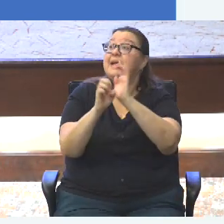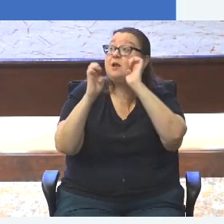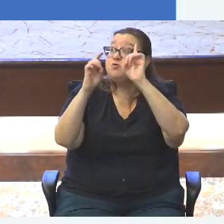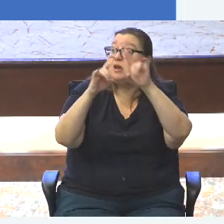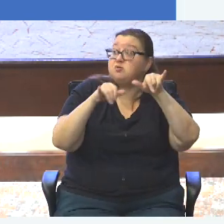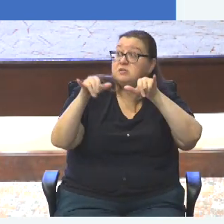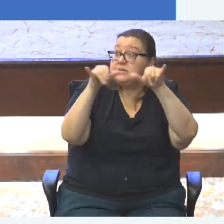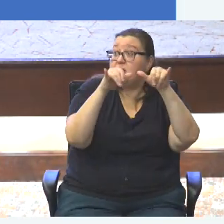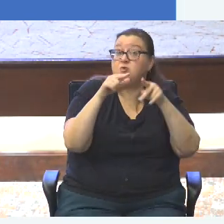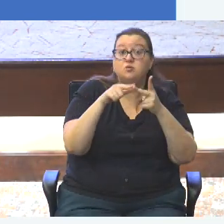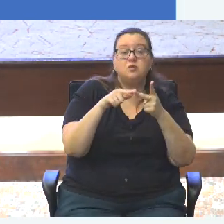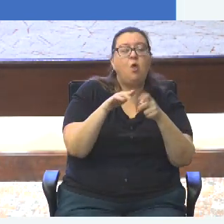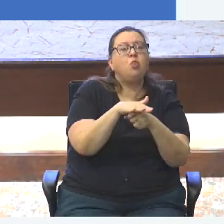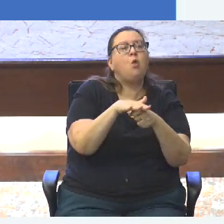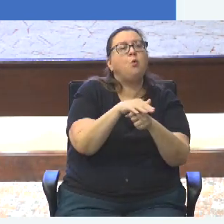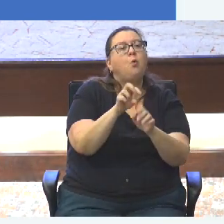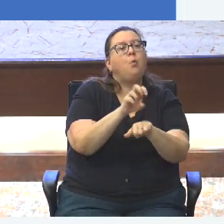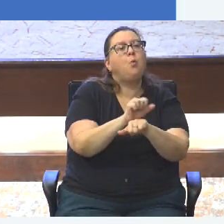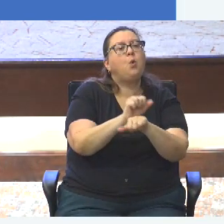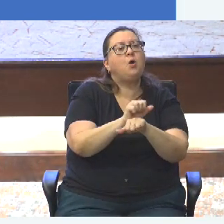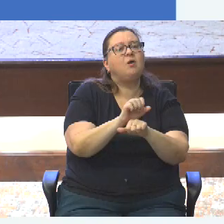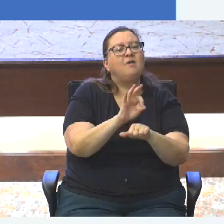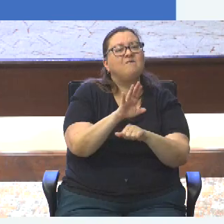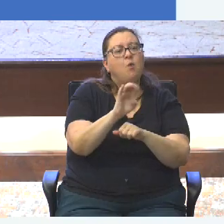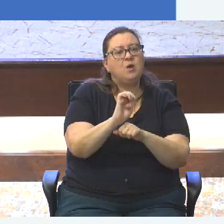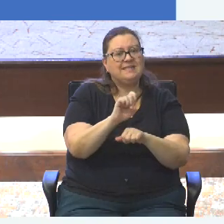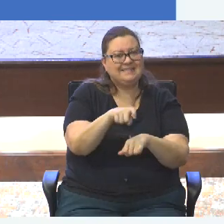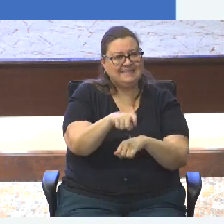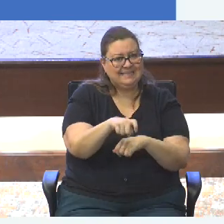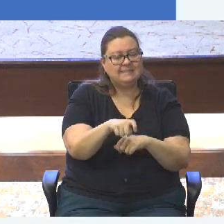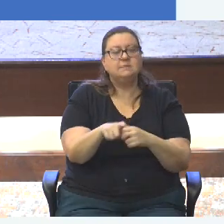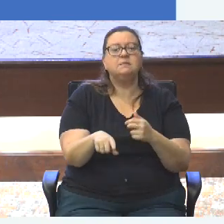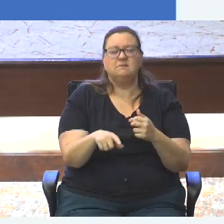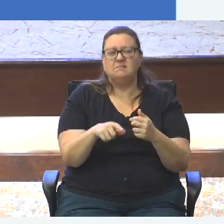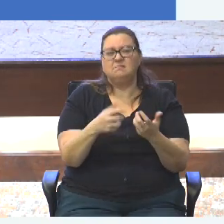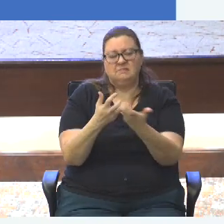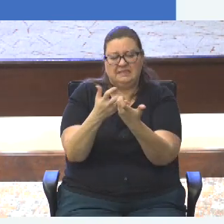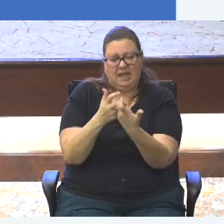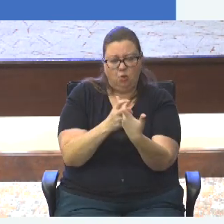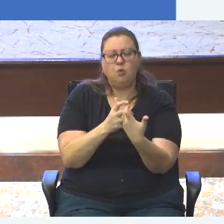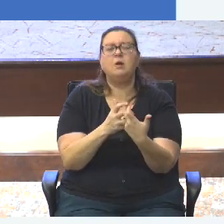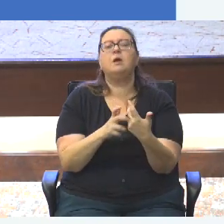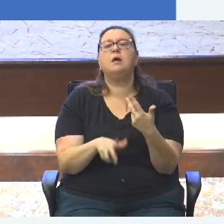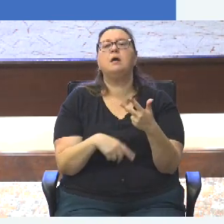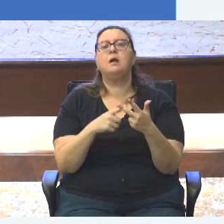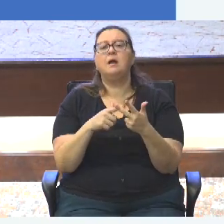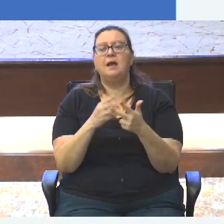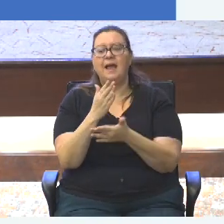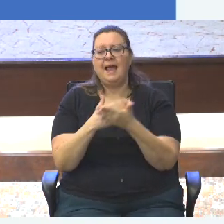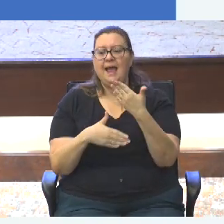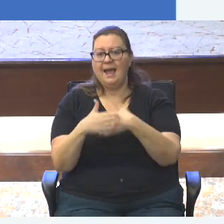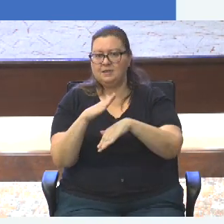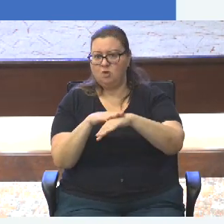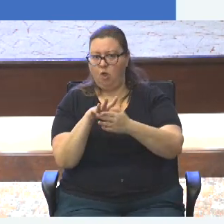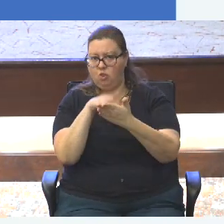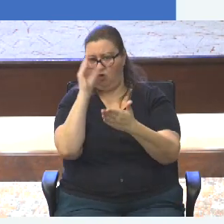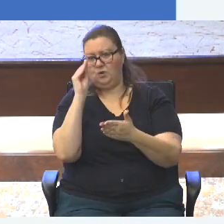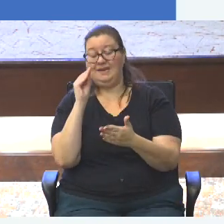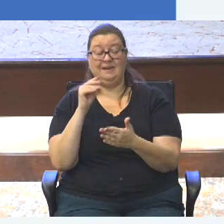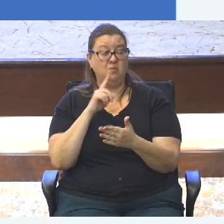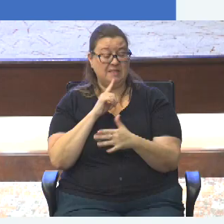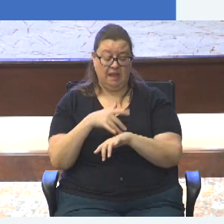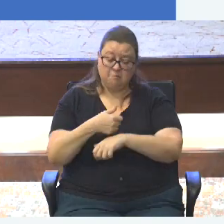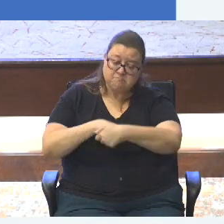workforce needs. We also have hands-on learning, so experiential learning is at the core of the approach.